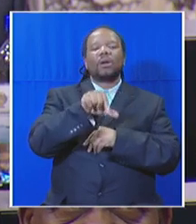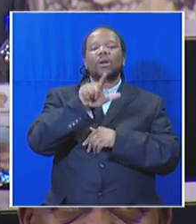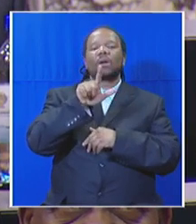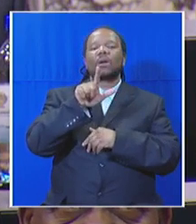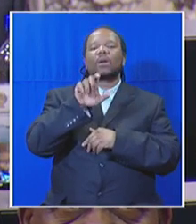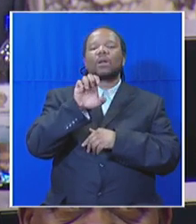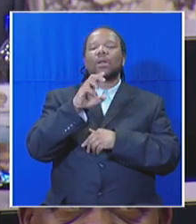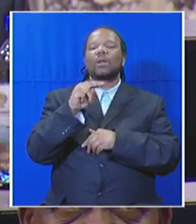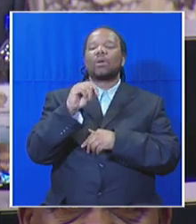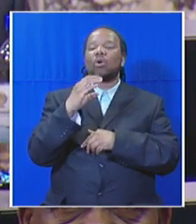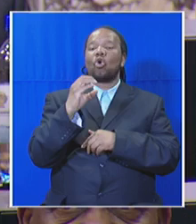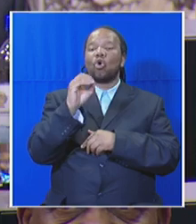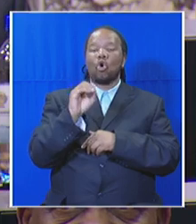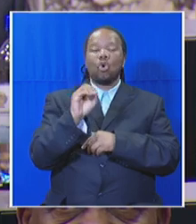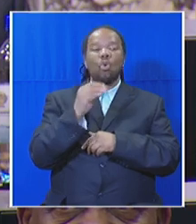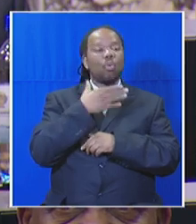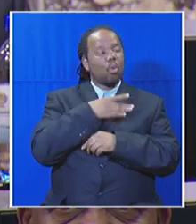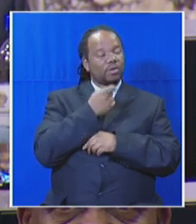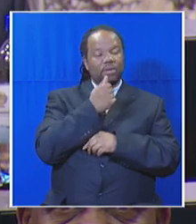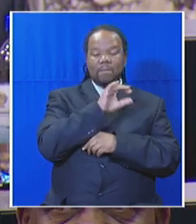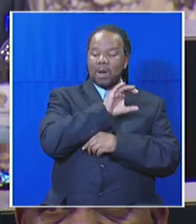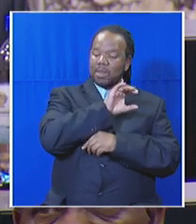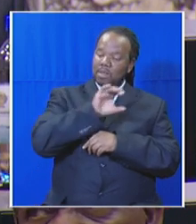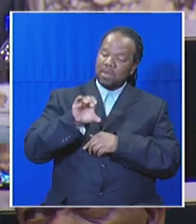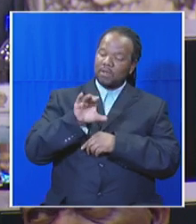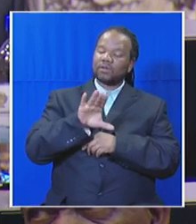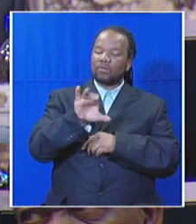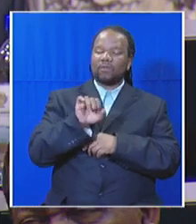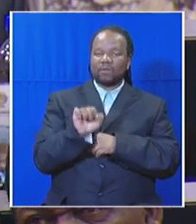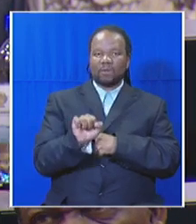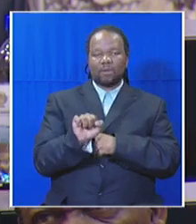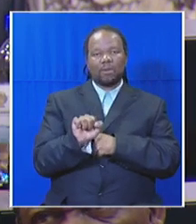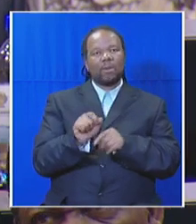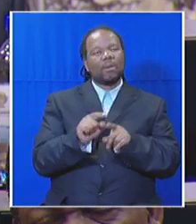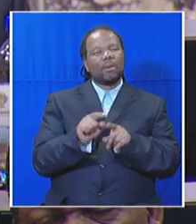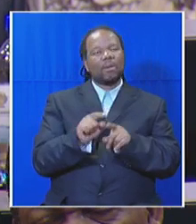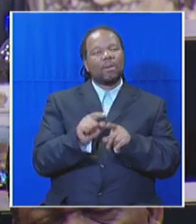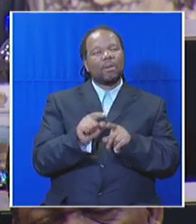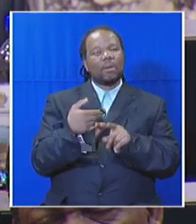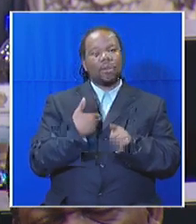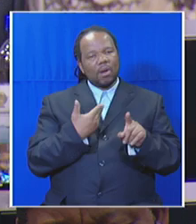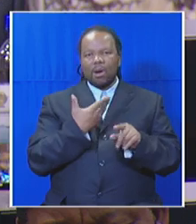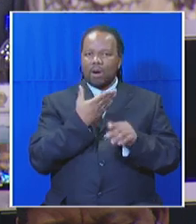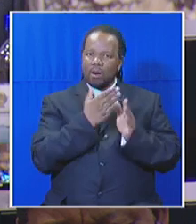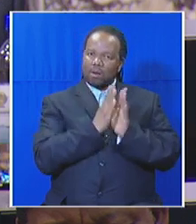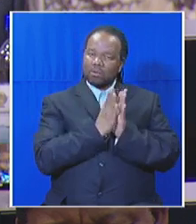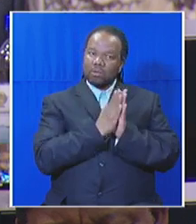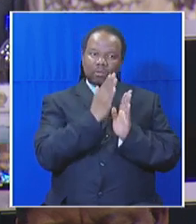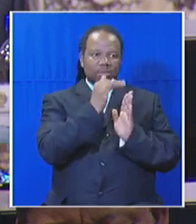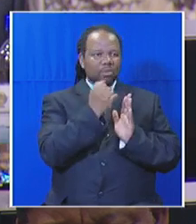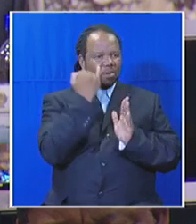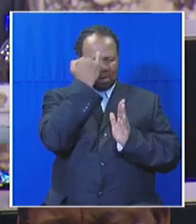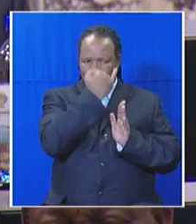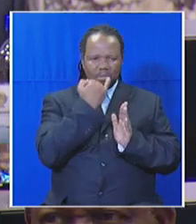signal does this send to foreign investors who are looking for a suitable political within which